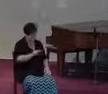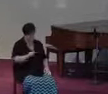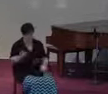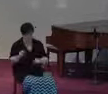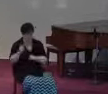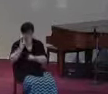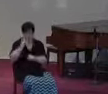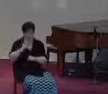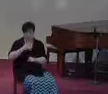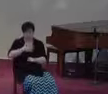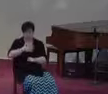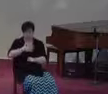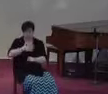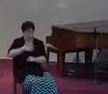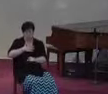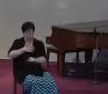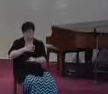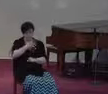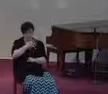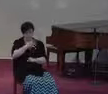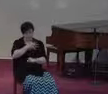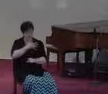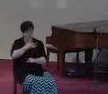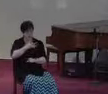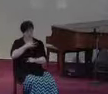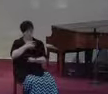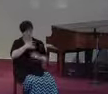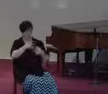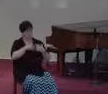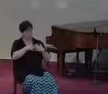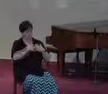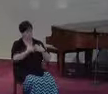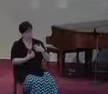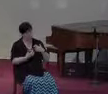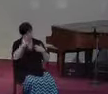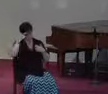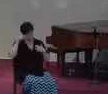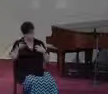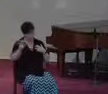own mother, and his heart broke for her in that moment.